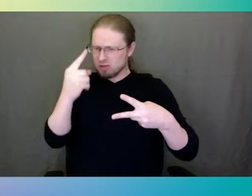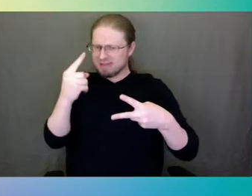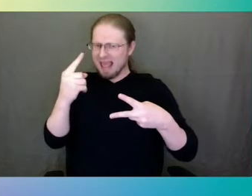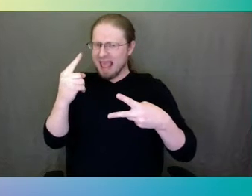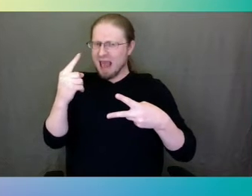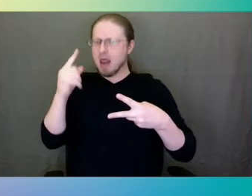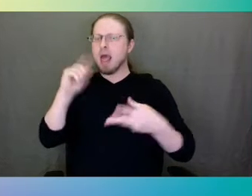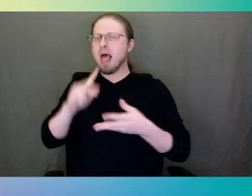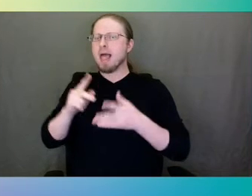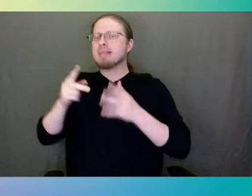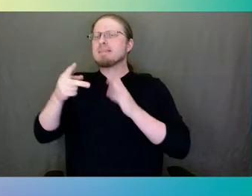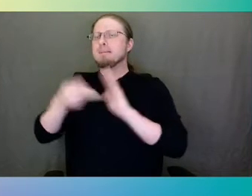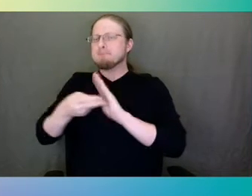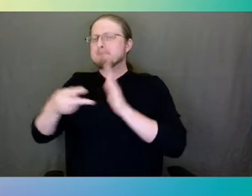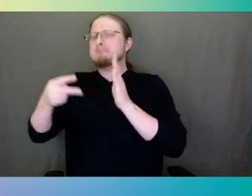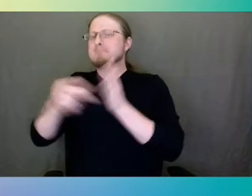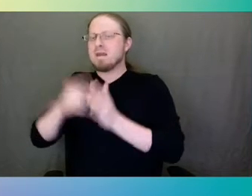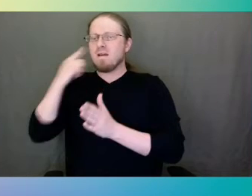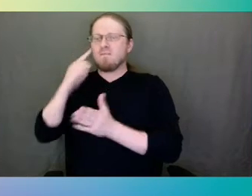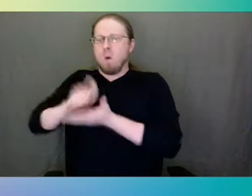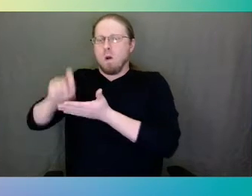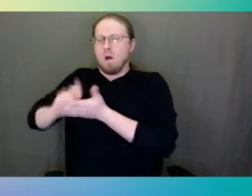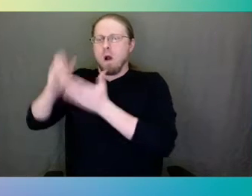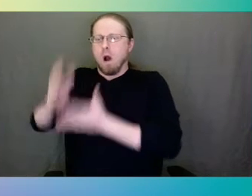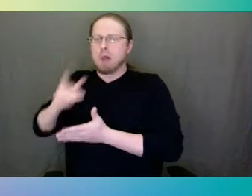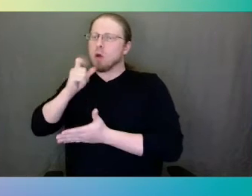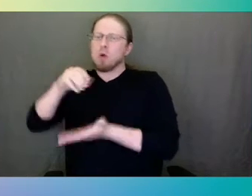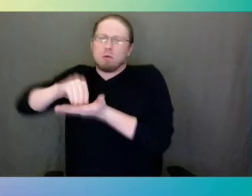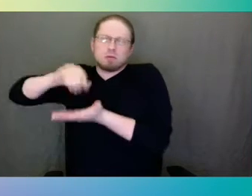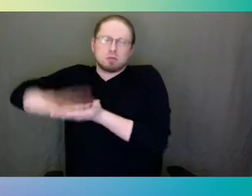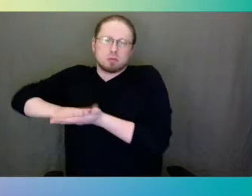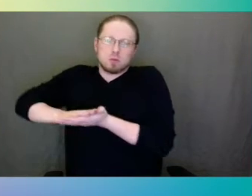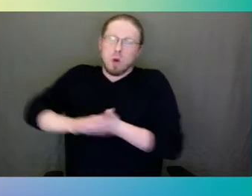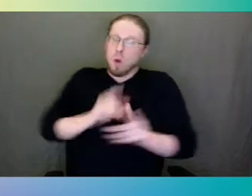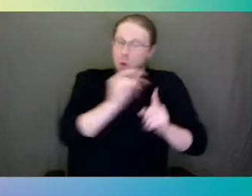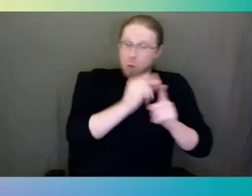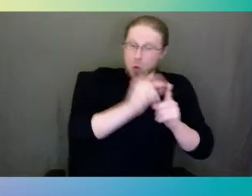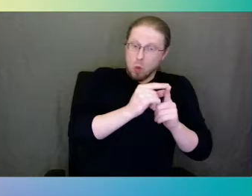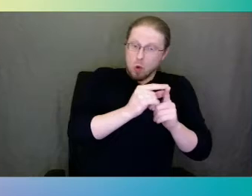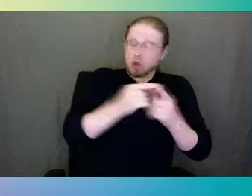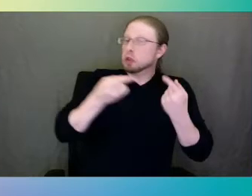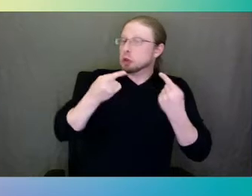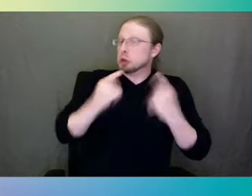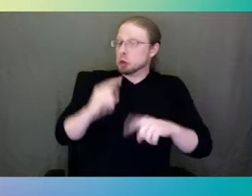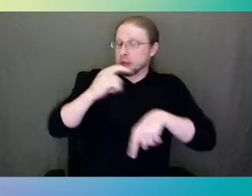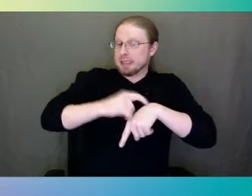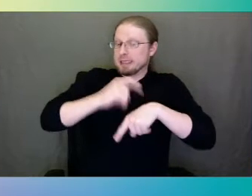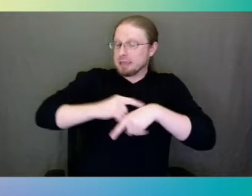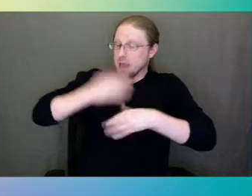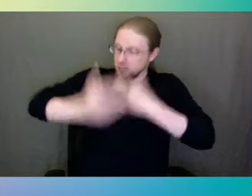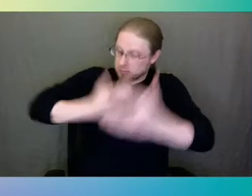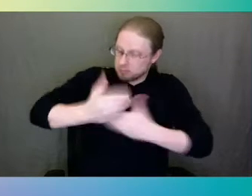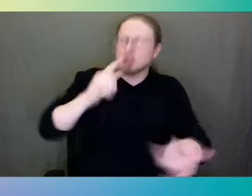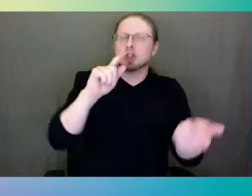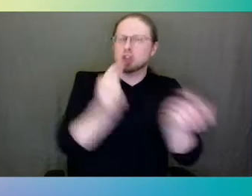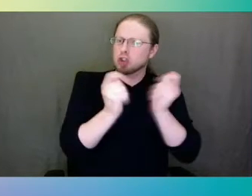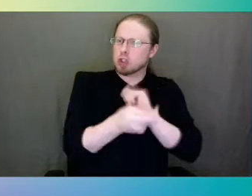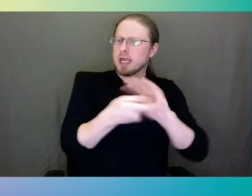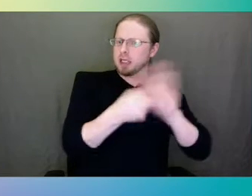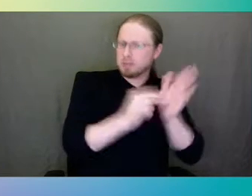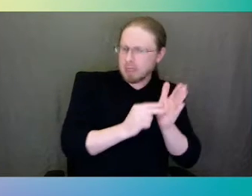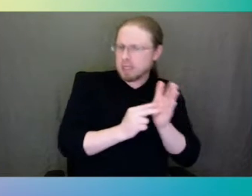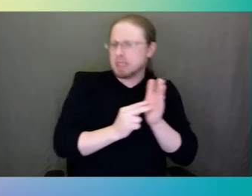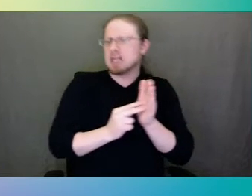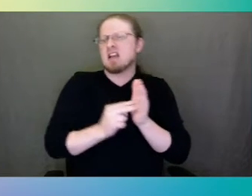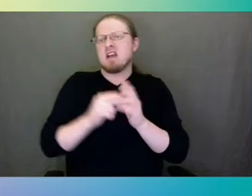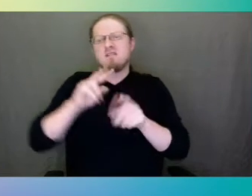put that word in the sentence. Words change over time, meanings change over time, vocabulary changes over time, culture changes